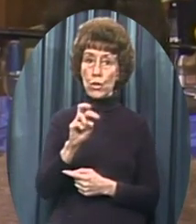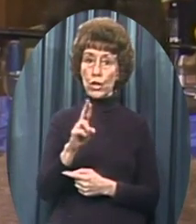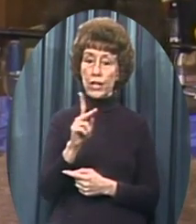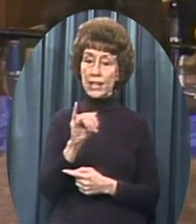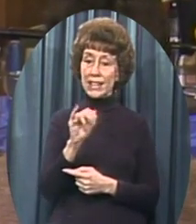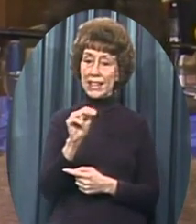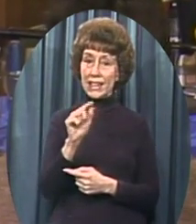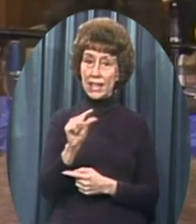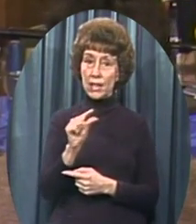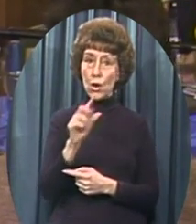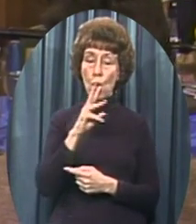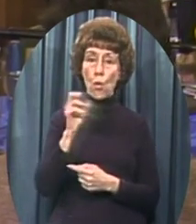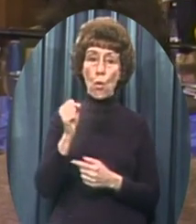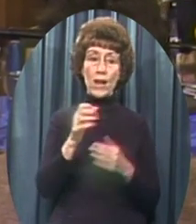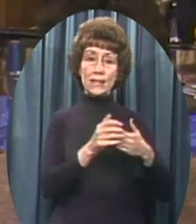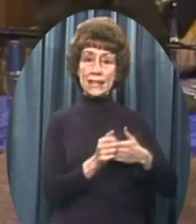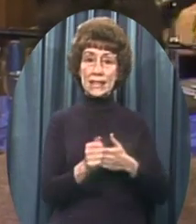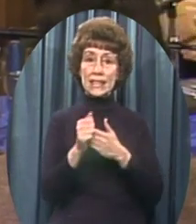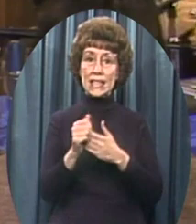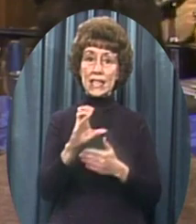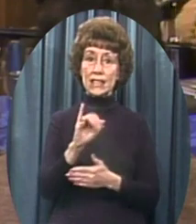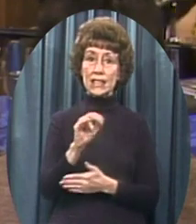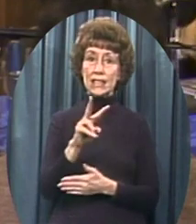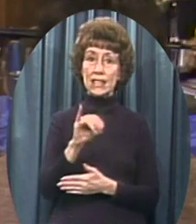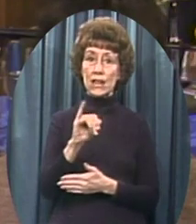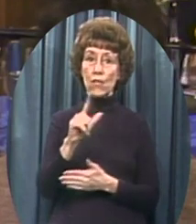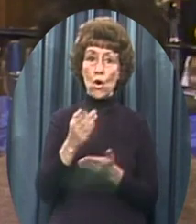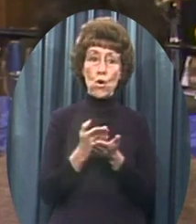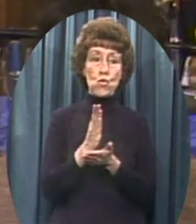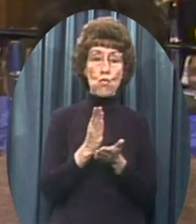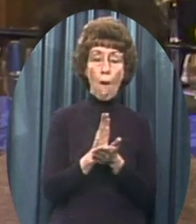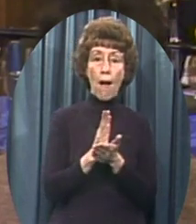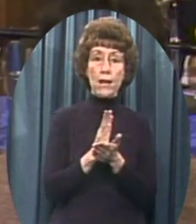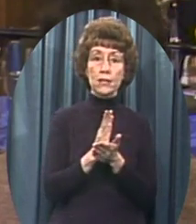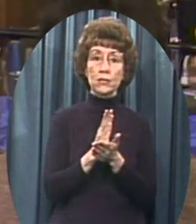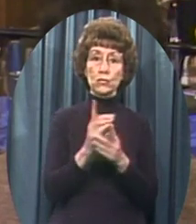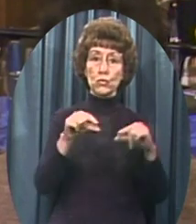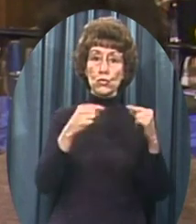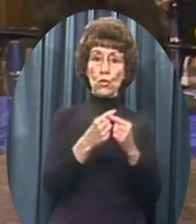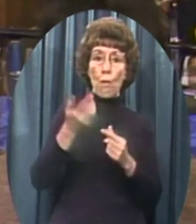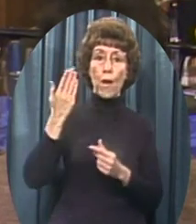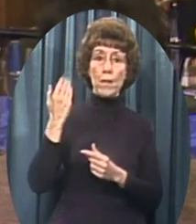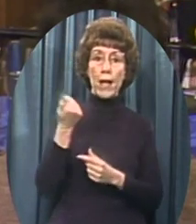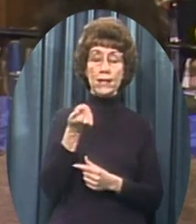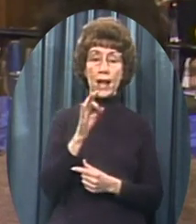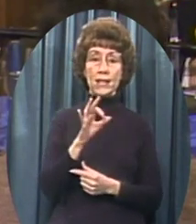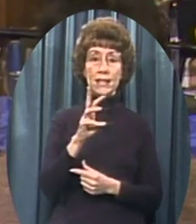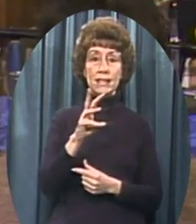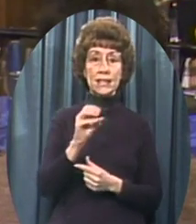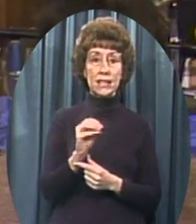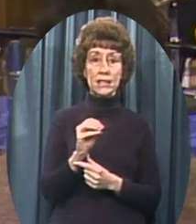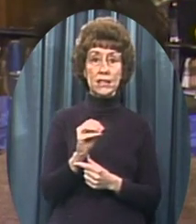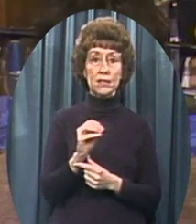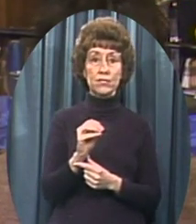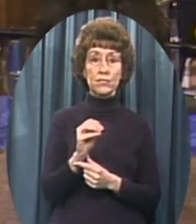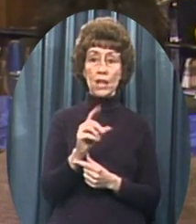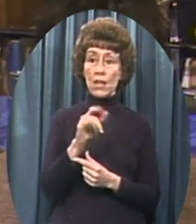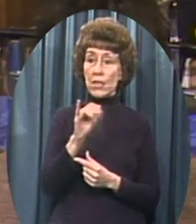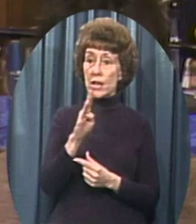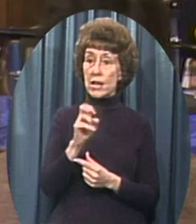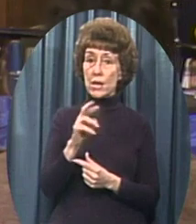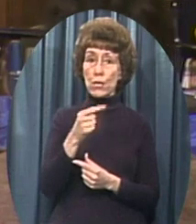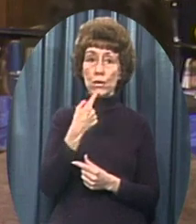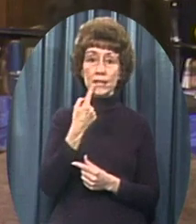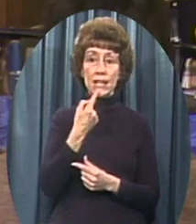that. Nobody has said a word about Jesse Jackson visiting Africa and visiting the Middle East countries and his involvement